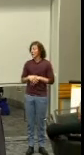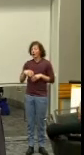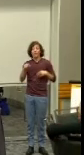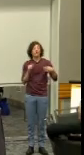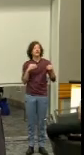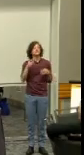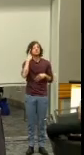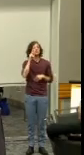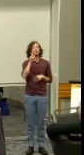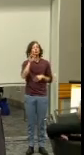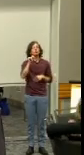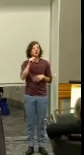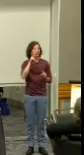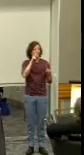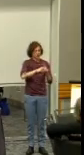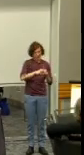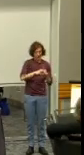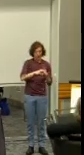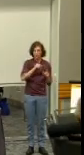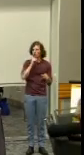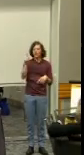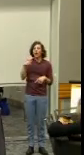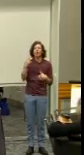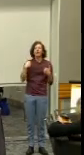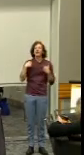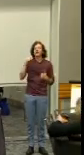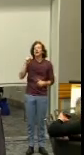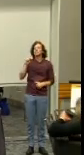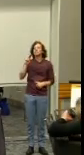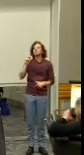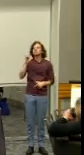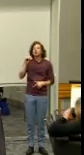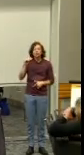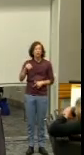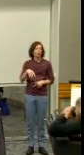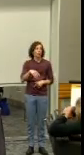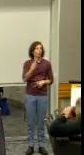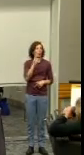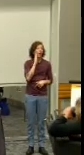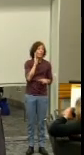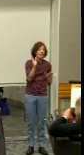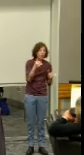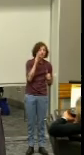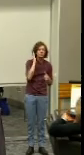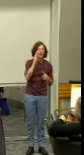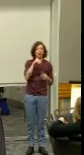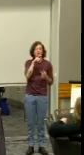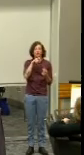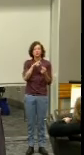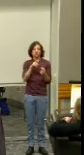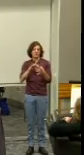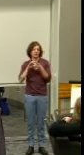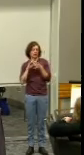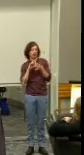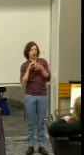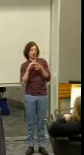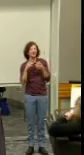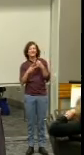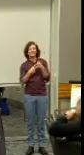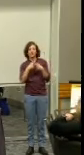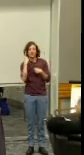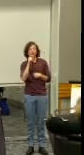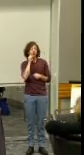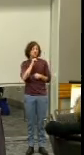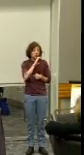not specifically doing studios or one bedrooms designated to seniors or IDD specifically. So as Paul